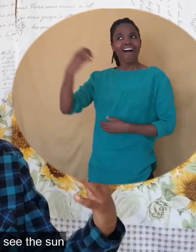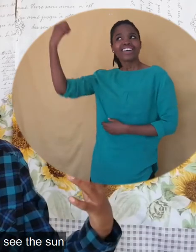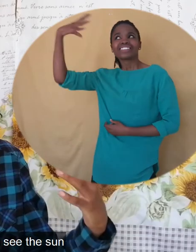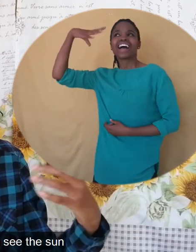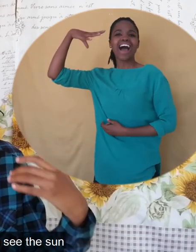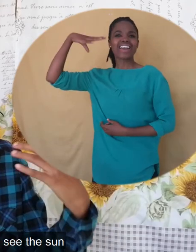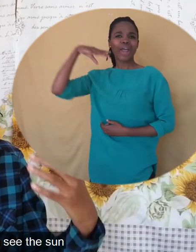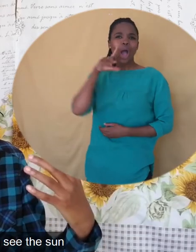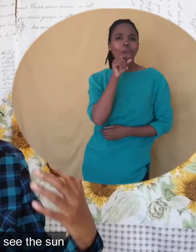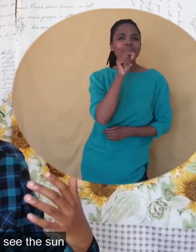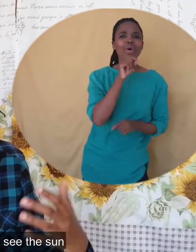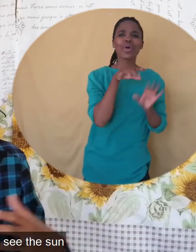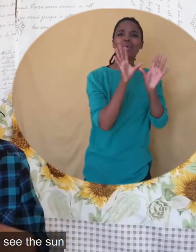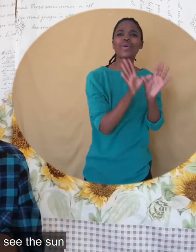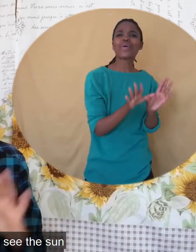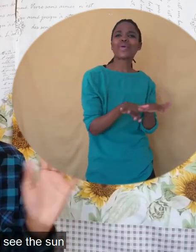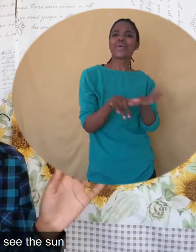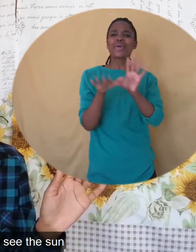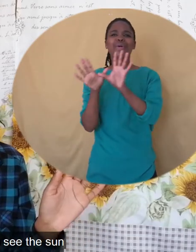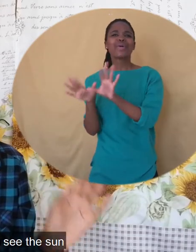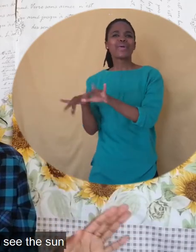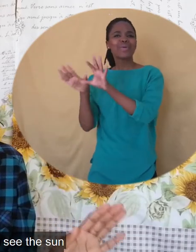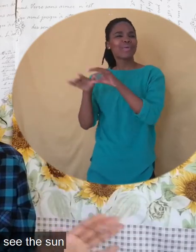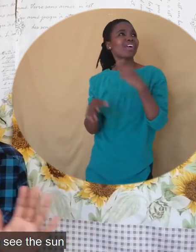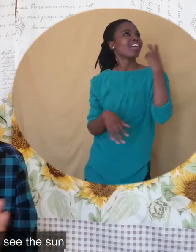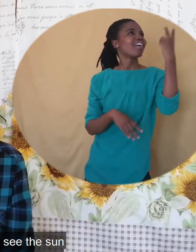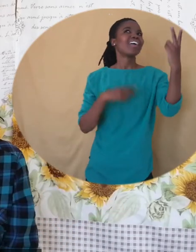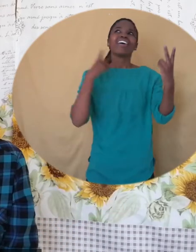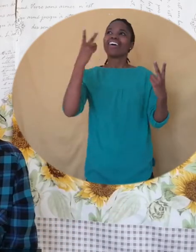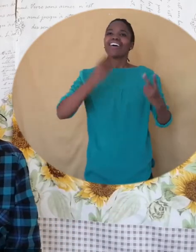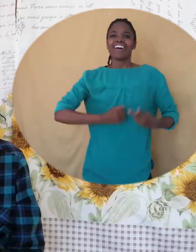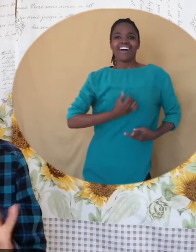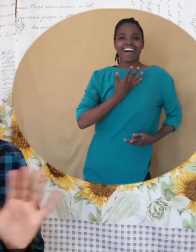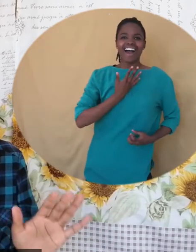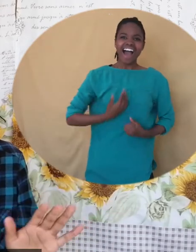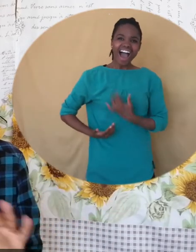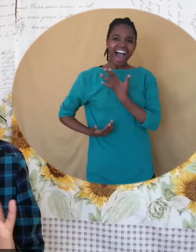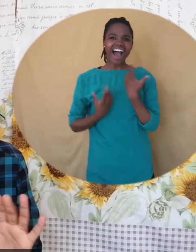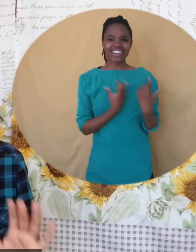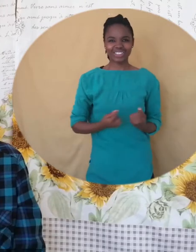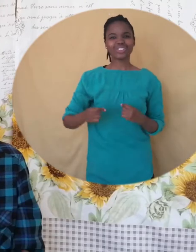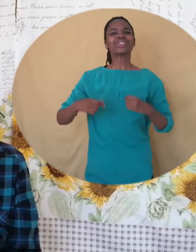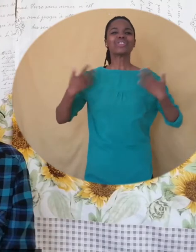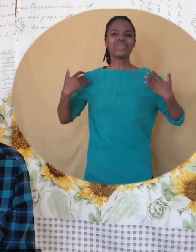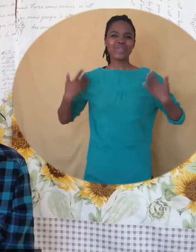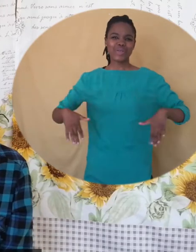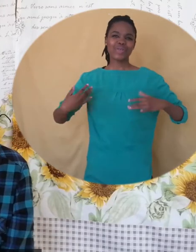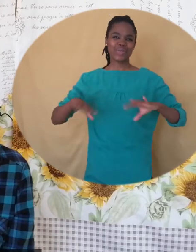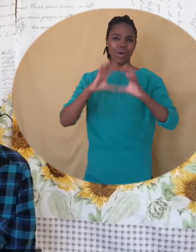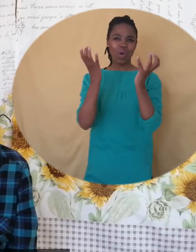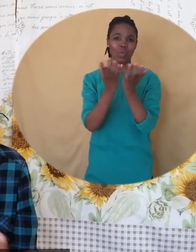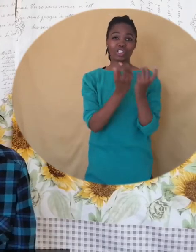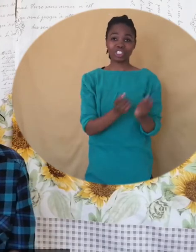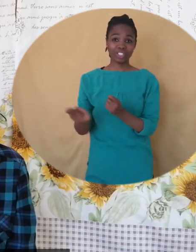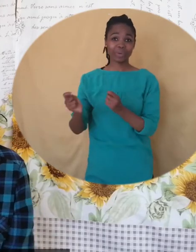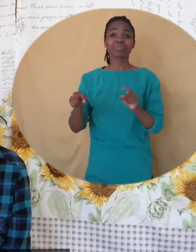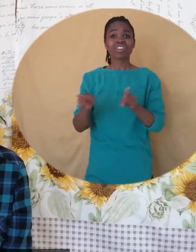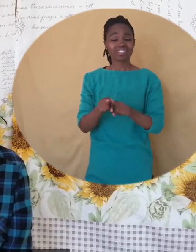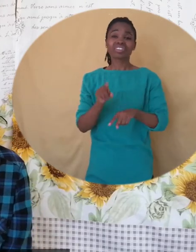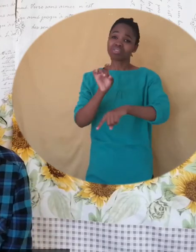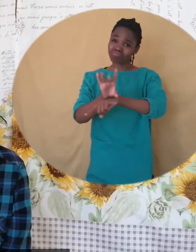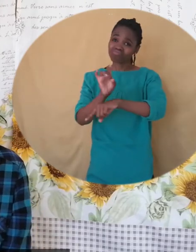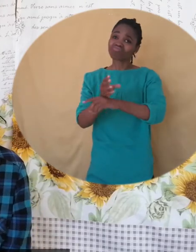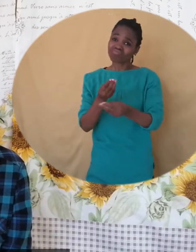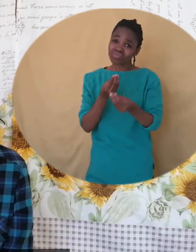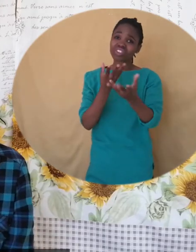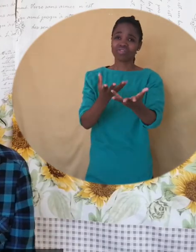can see the sun and I can see the birds, take me away, you know. I'm in another world altogether. I'd also just like to